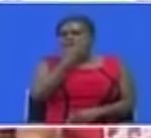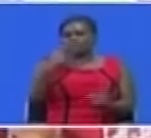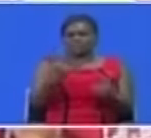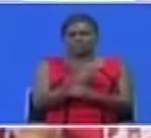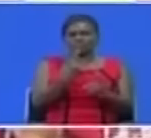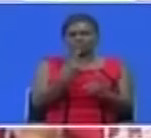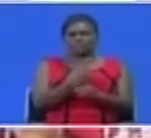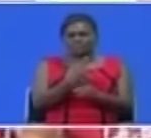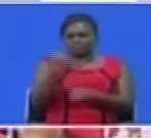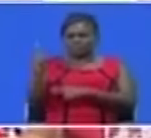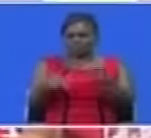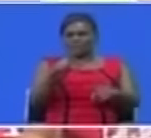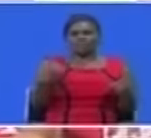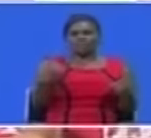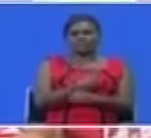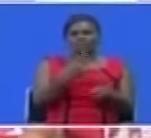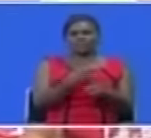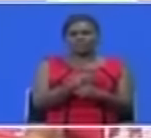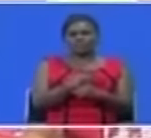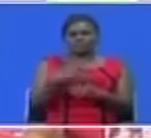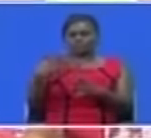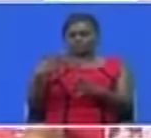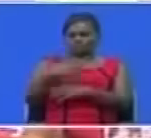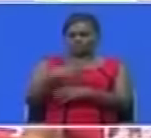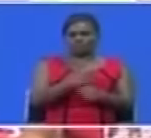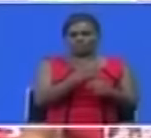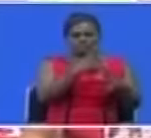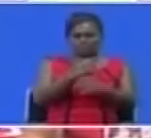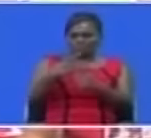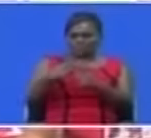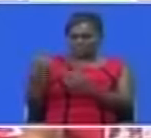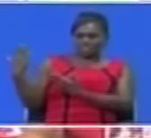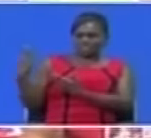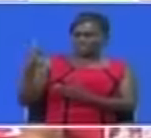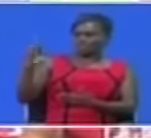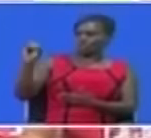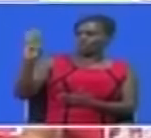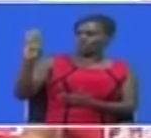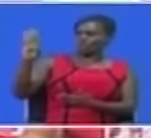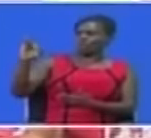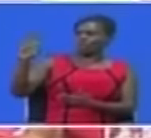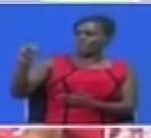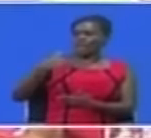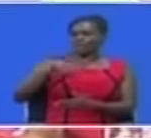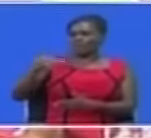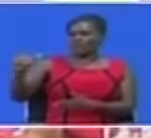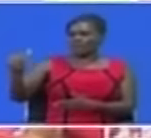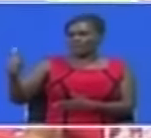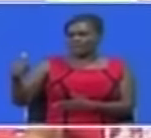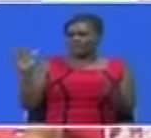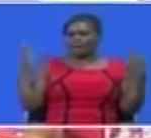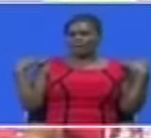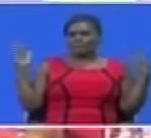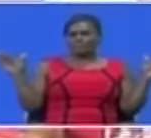different variety and different from different makers, different producers. Like this one is robin, there's another one, you might find that